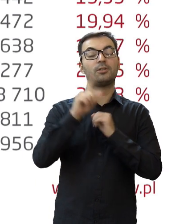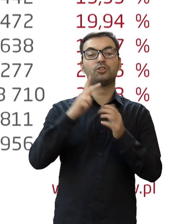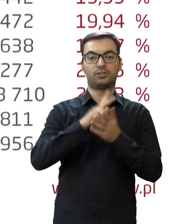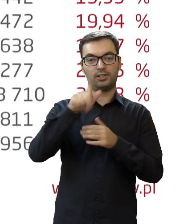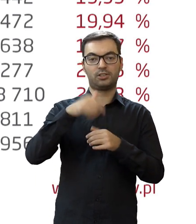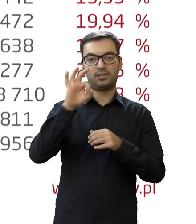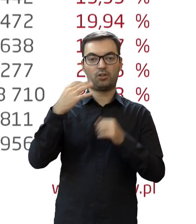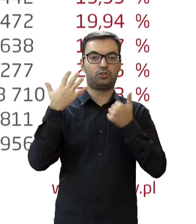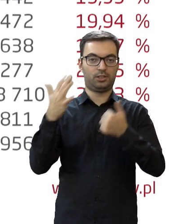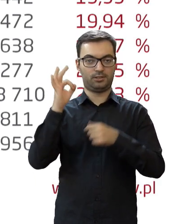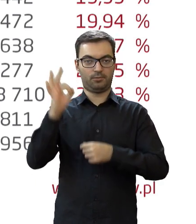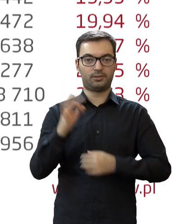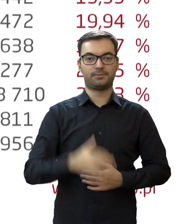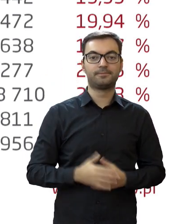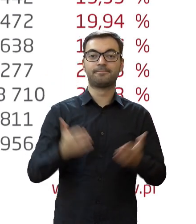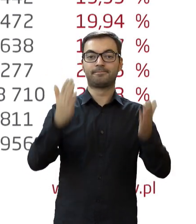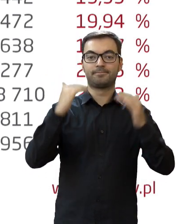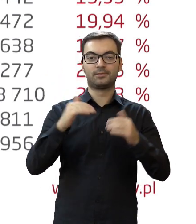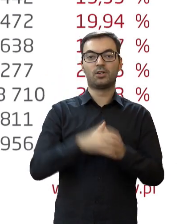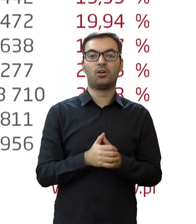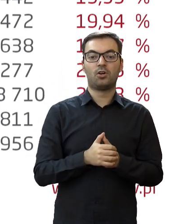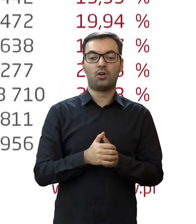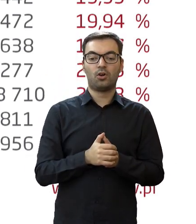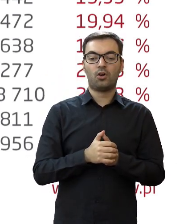13.60%, Gorzów Wielkopolski,